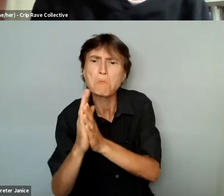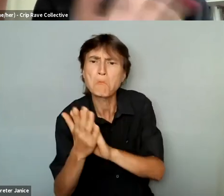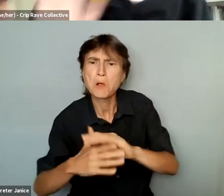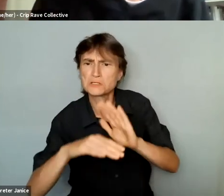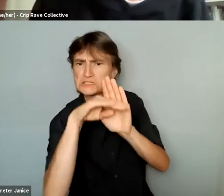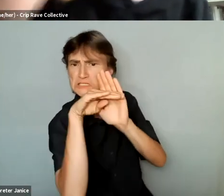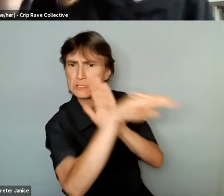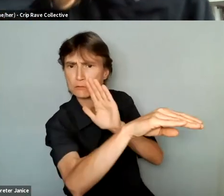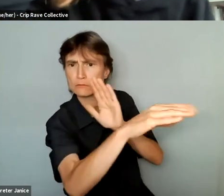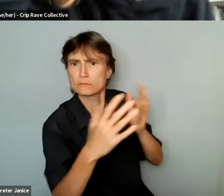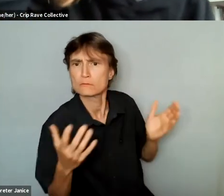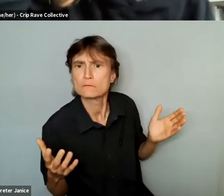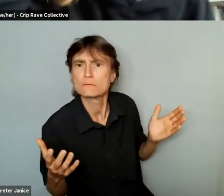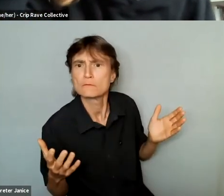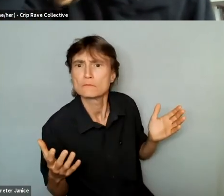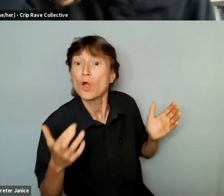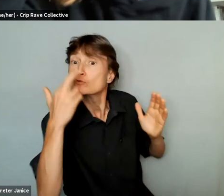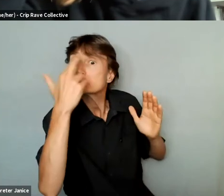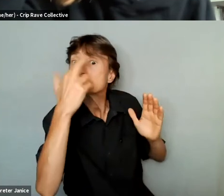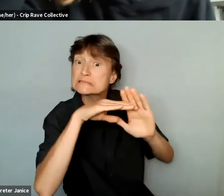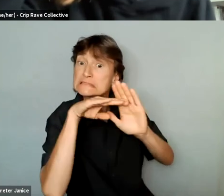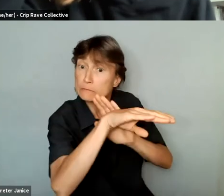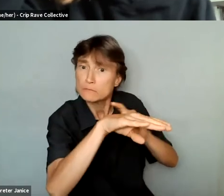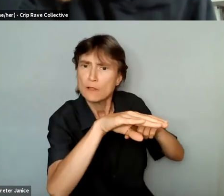the accessibility has gotten so much better, hopefully.